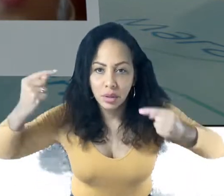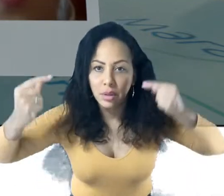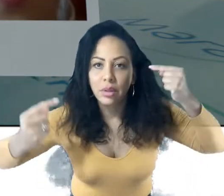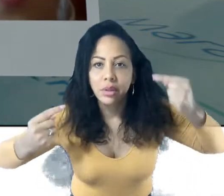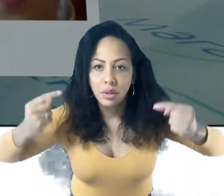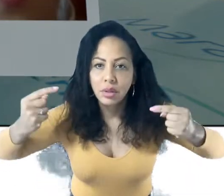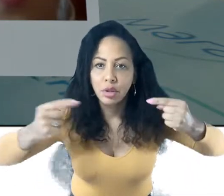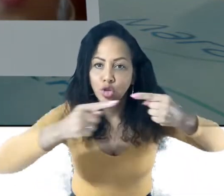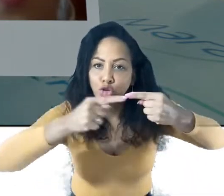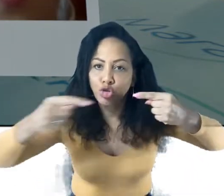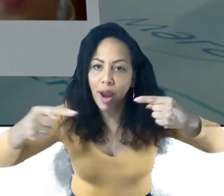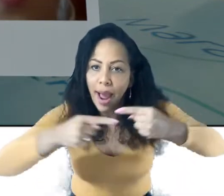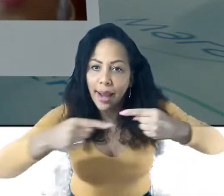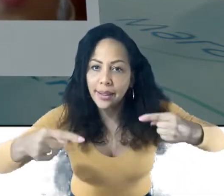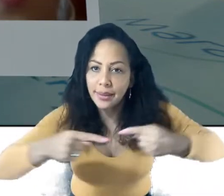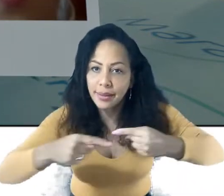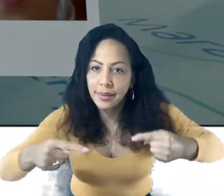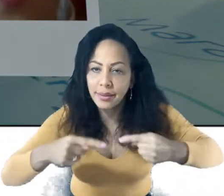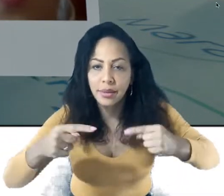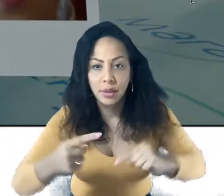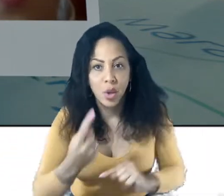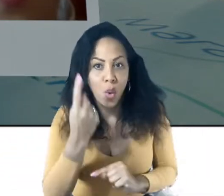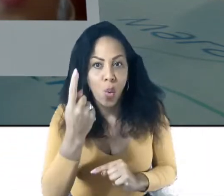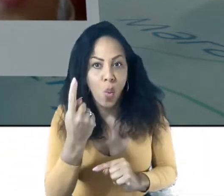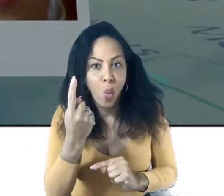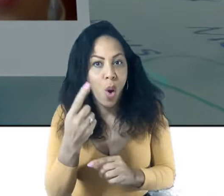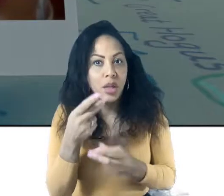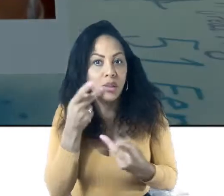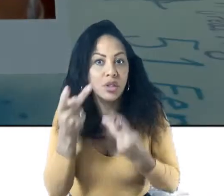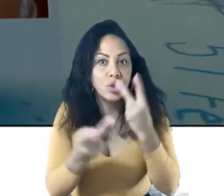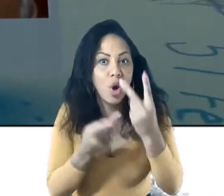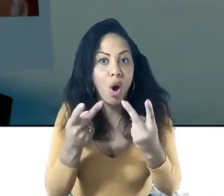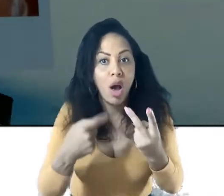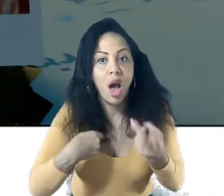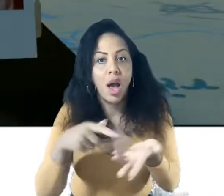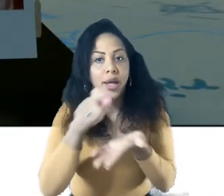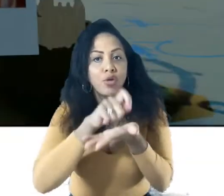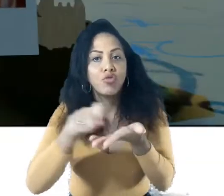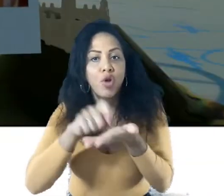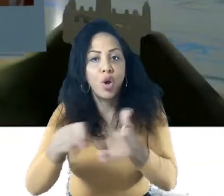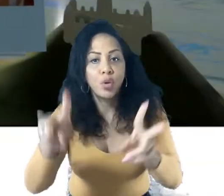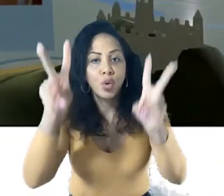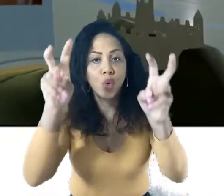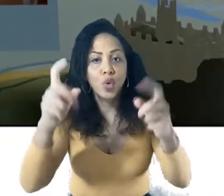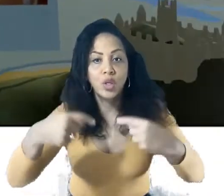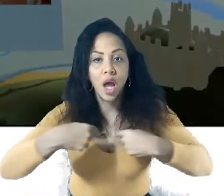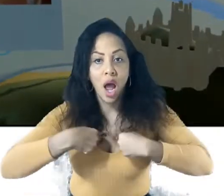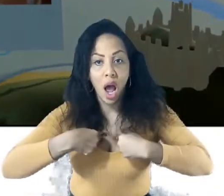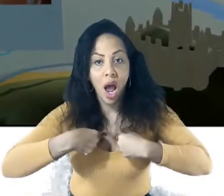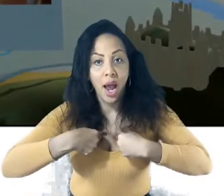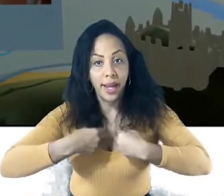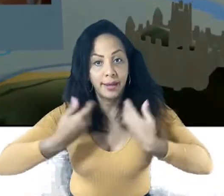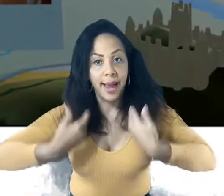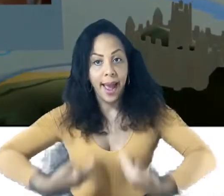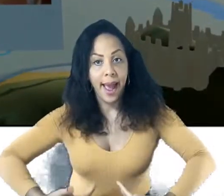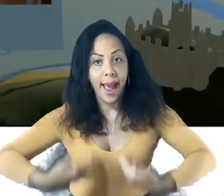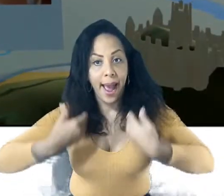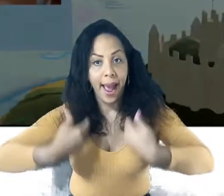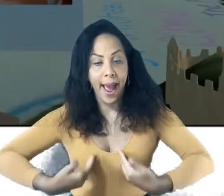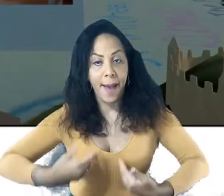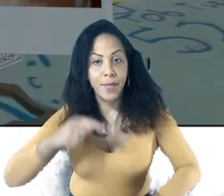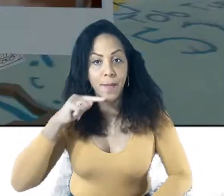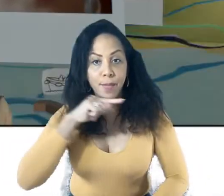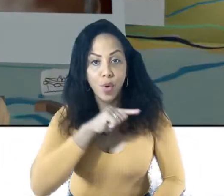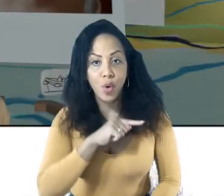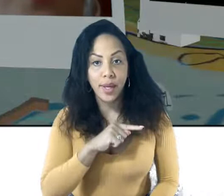for example, there's a song that I wrote called I Am a Boy, and it's based on